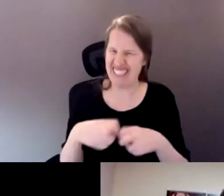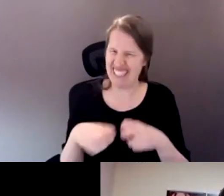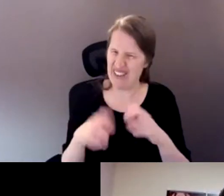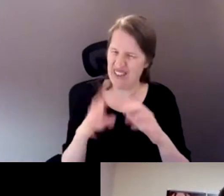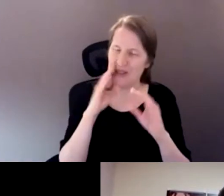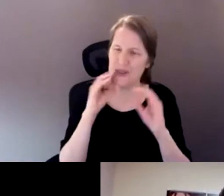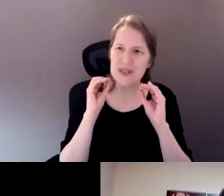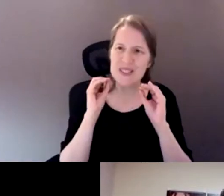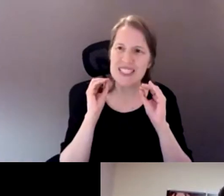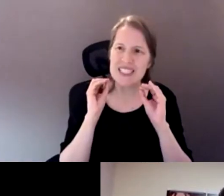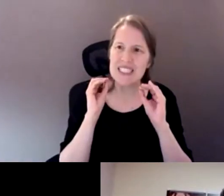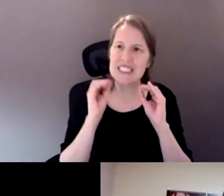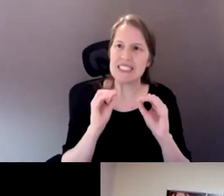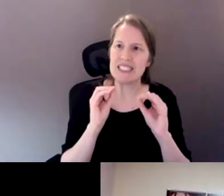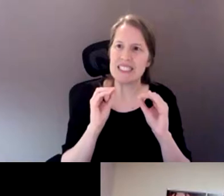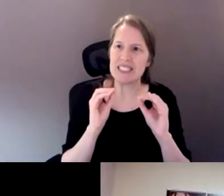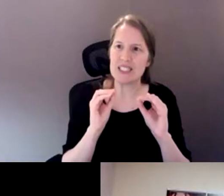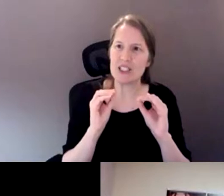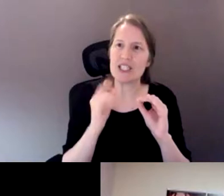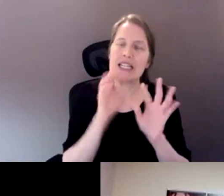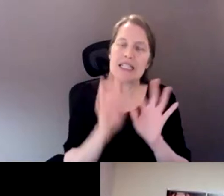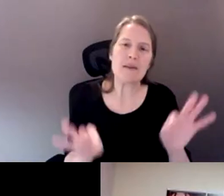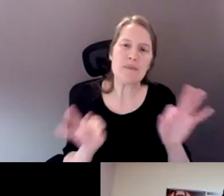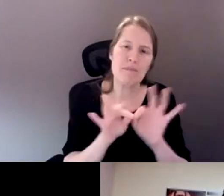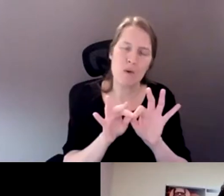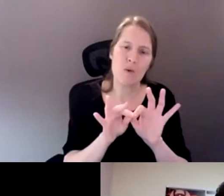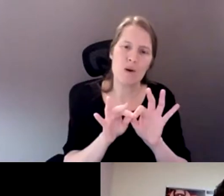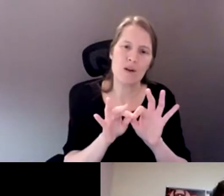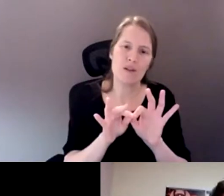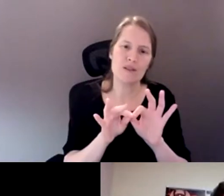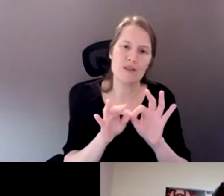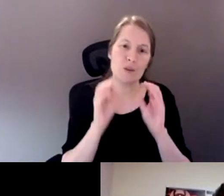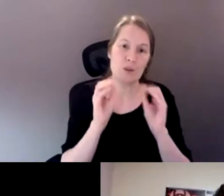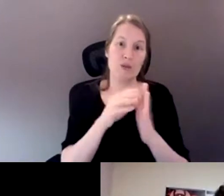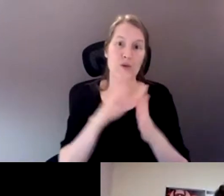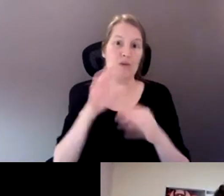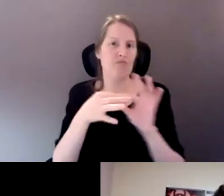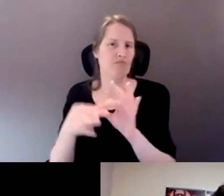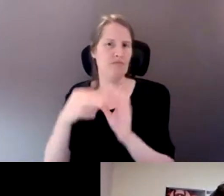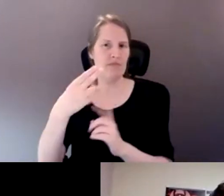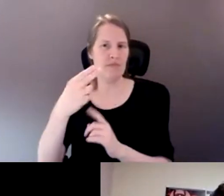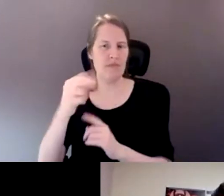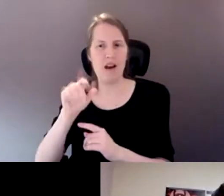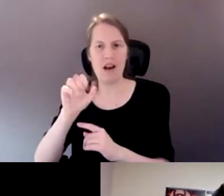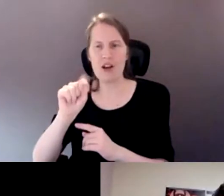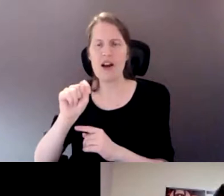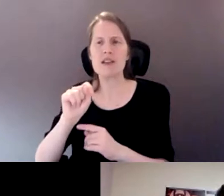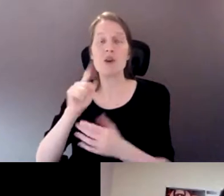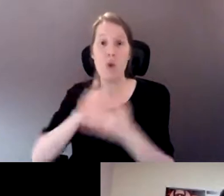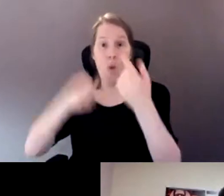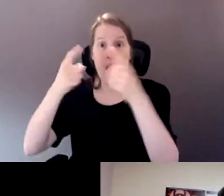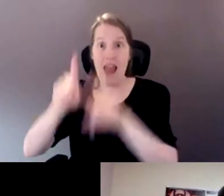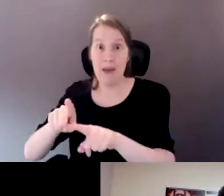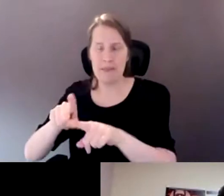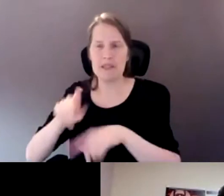think it's important to teach when we're teaching students about the Holocaust, not only what happened, but how